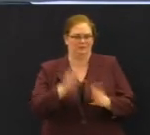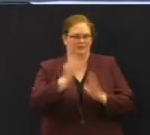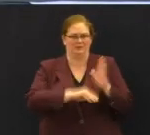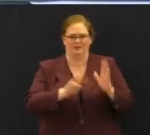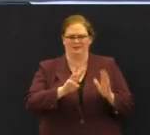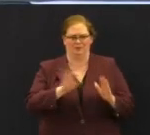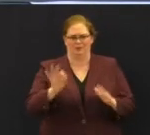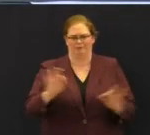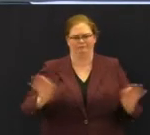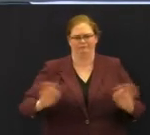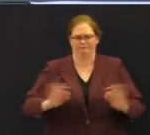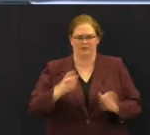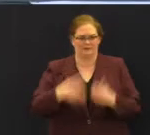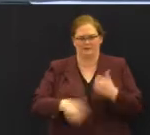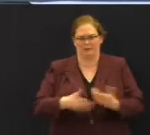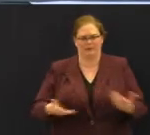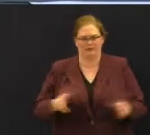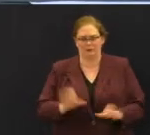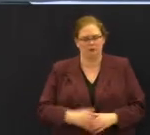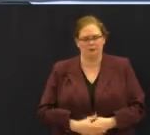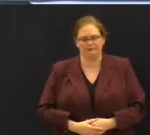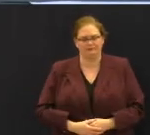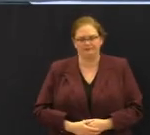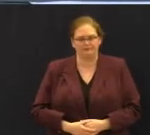is not a difficult thing to do. Right.